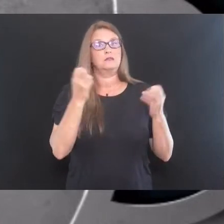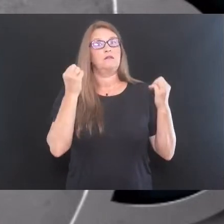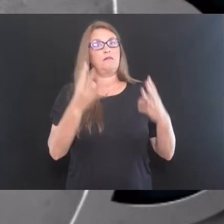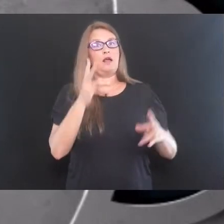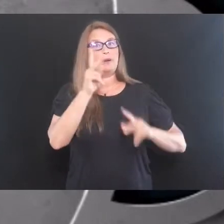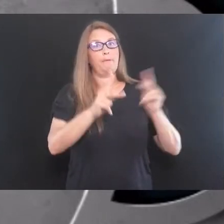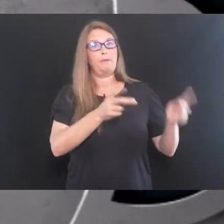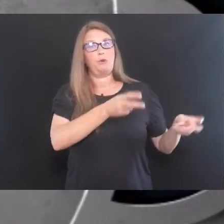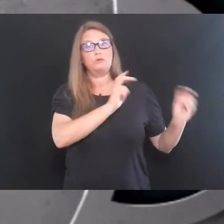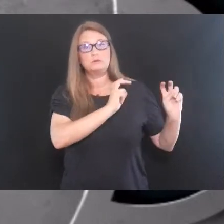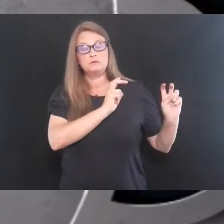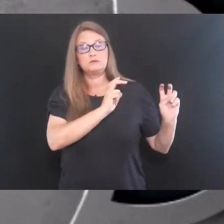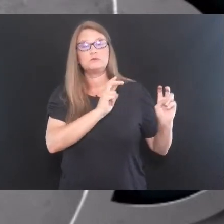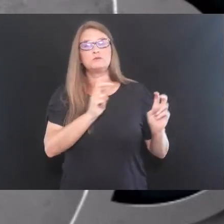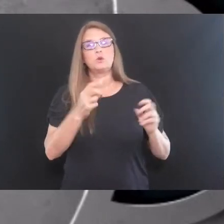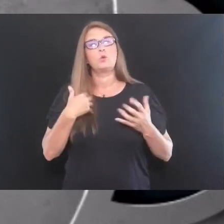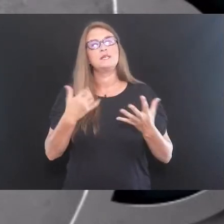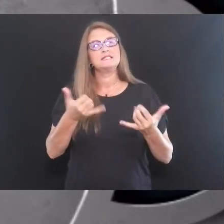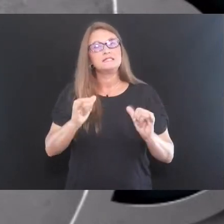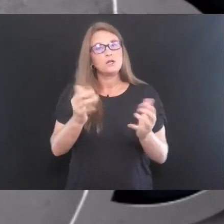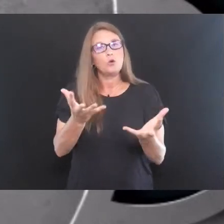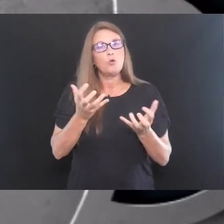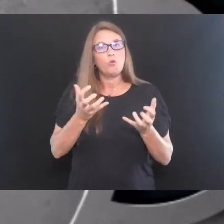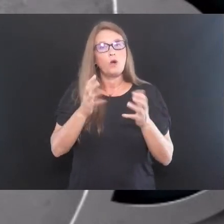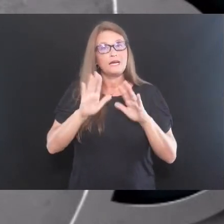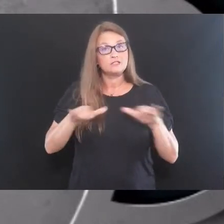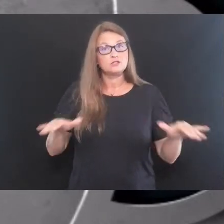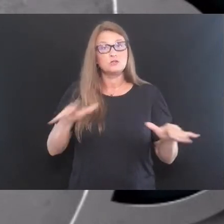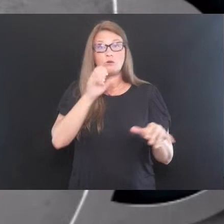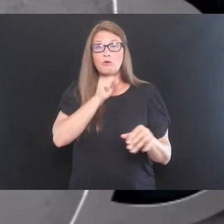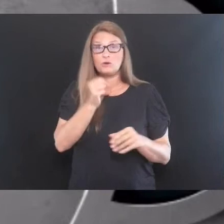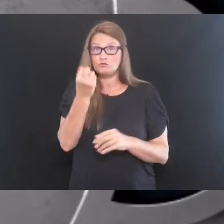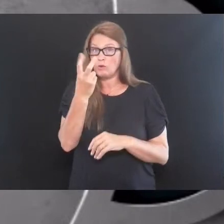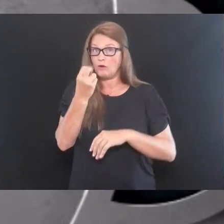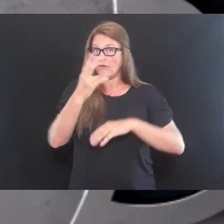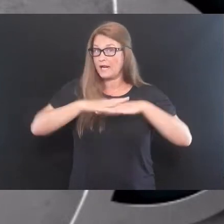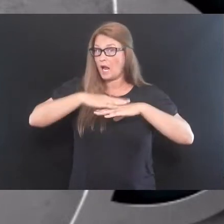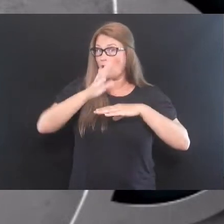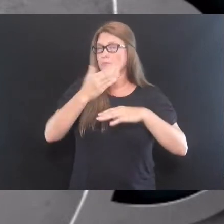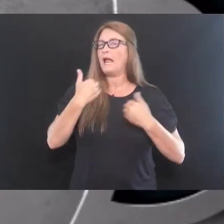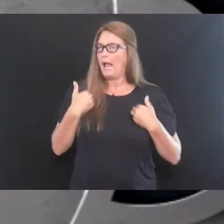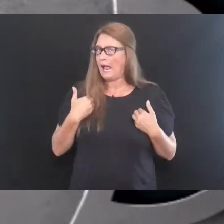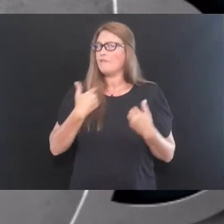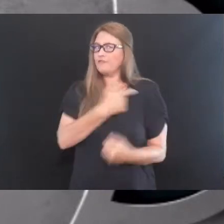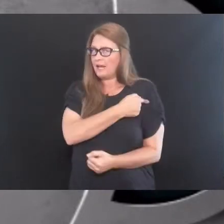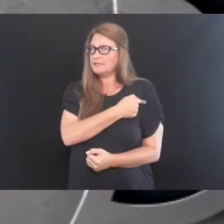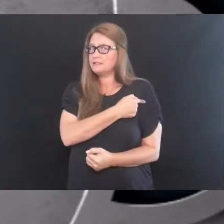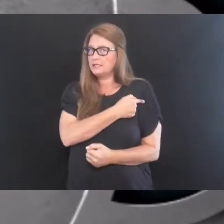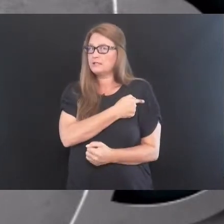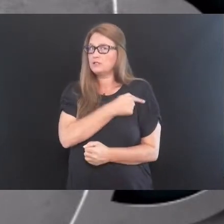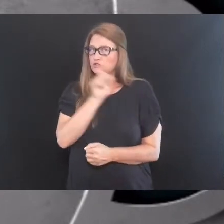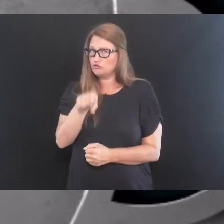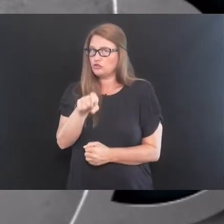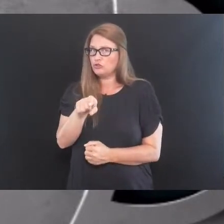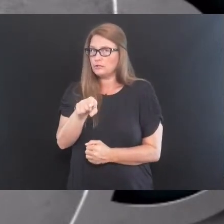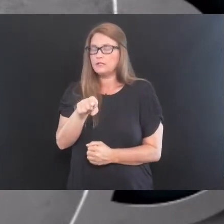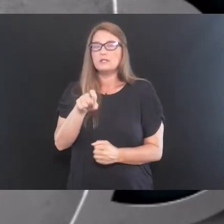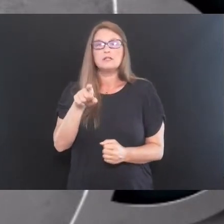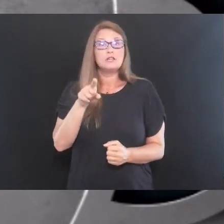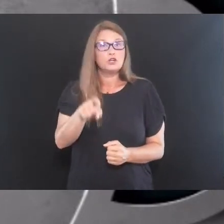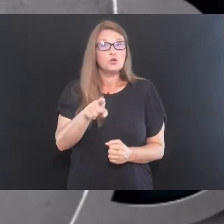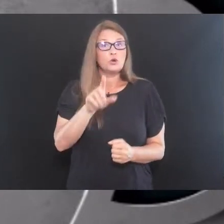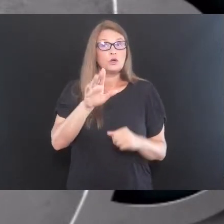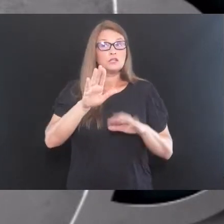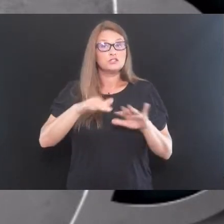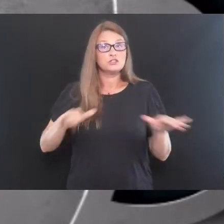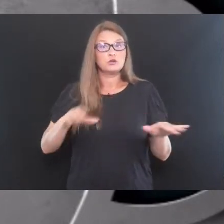in the hospital. So we still want kids who are 12 and older to get vaccinated. And also, if your kids are in the